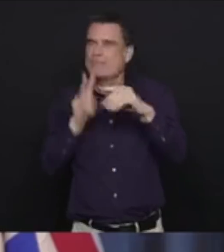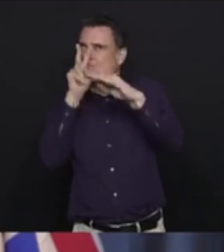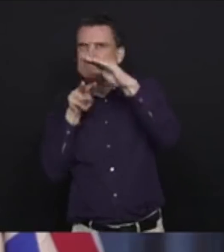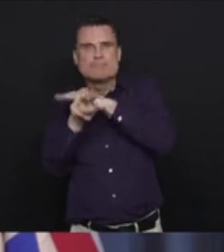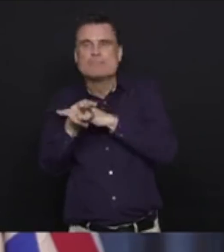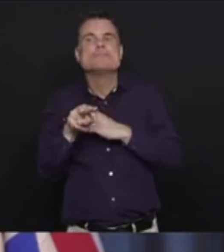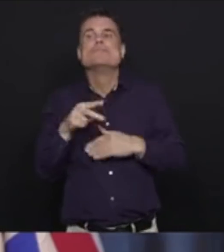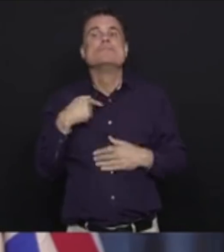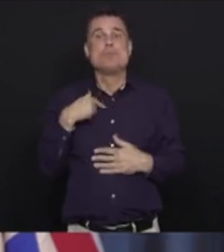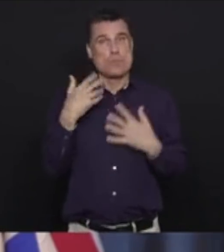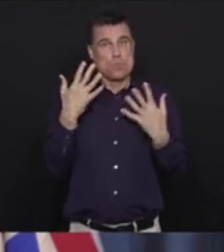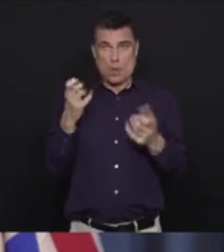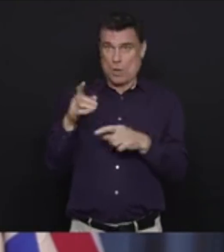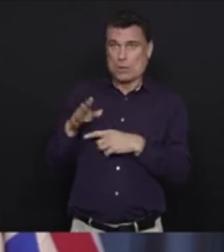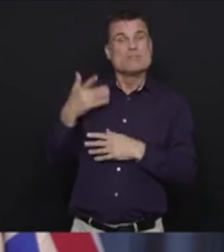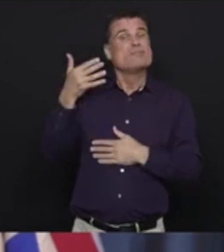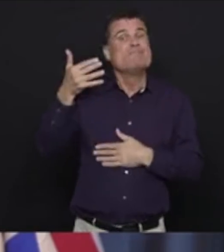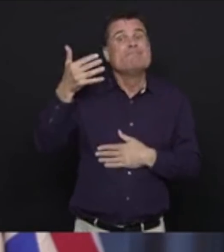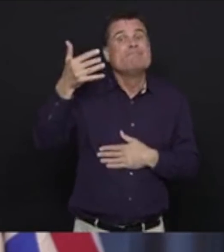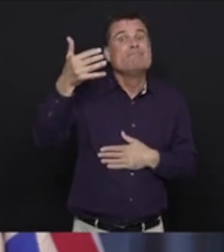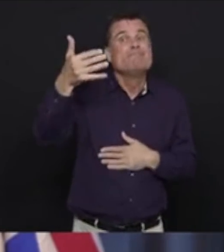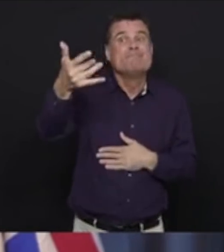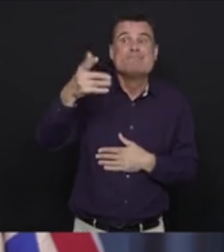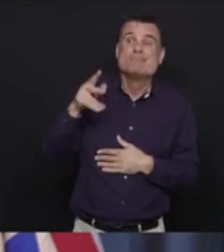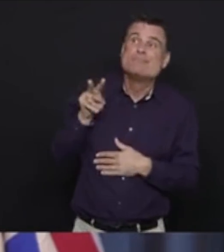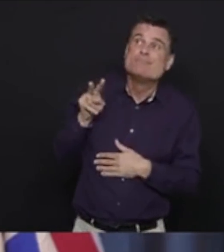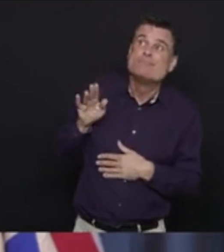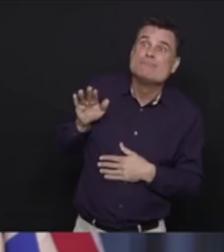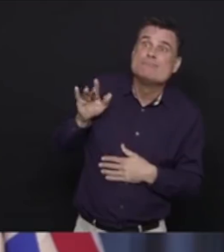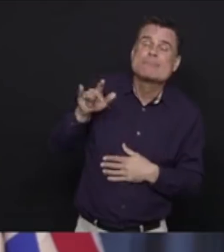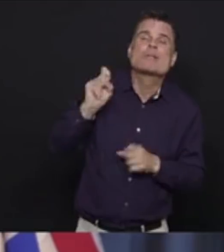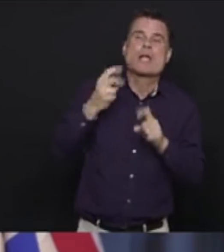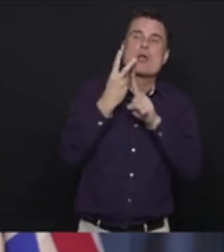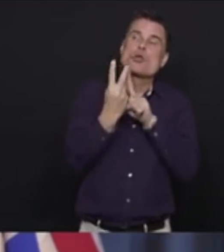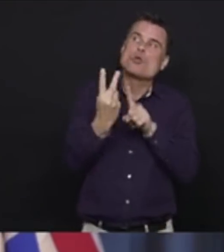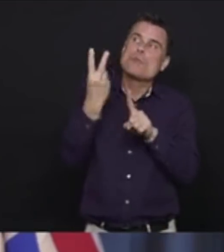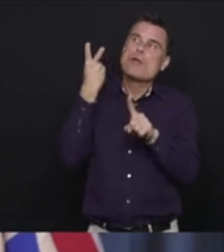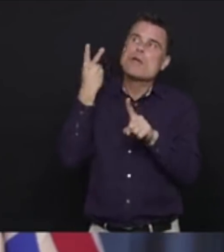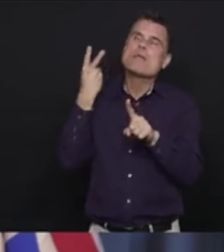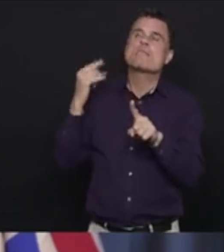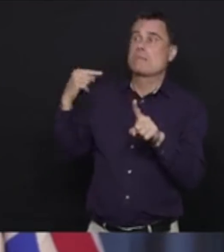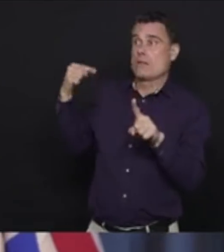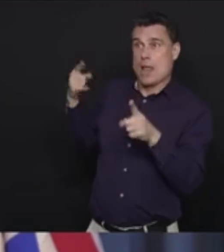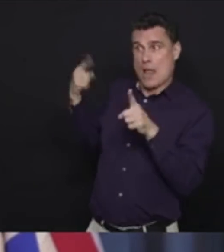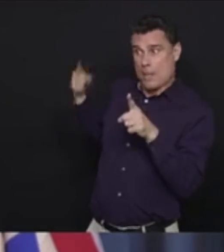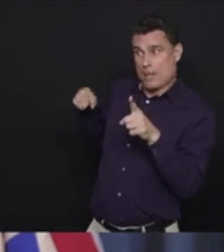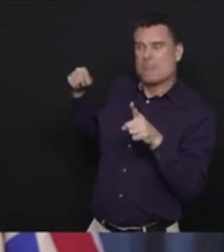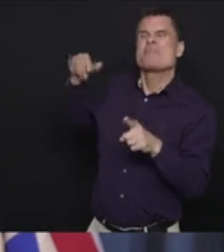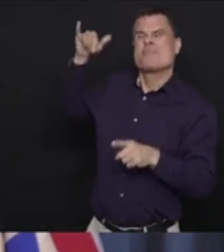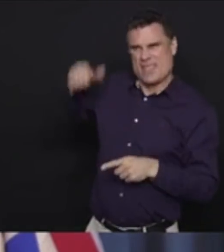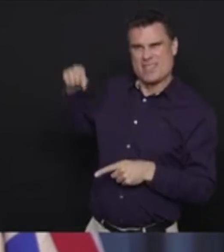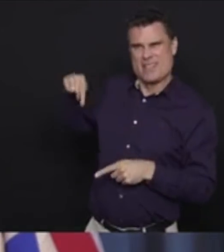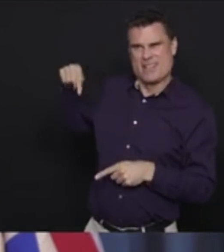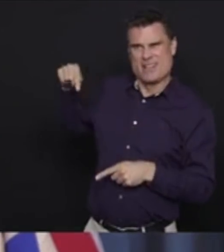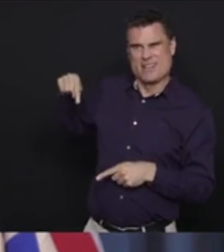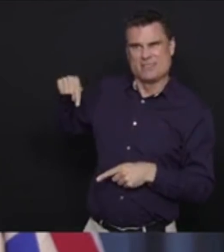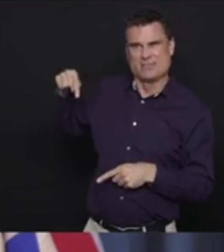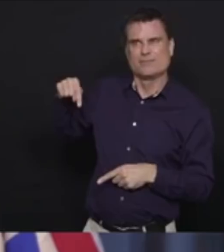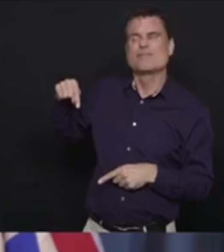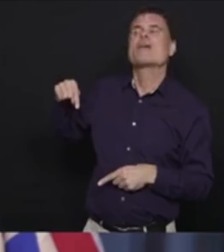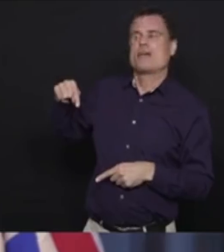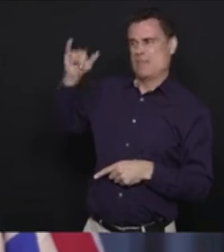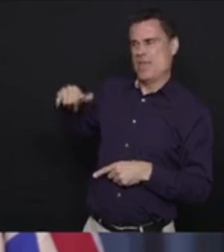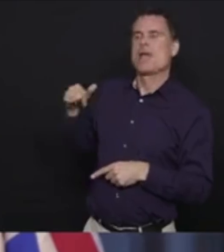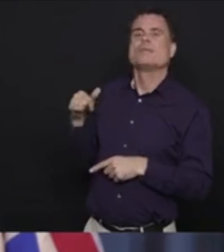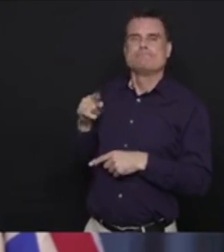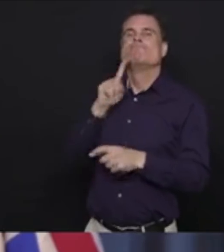in retrospect where the peak is. If we start seeing decreases, consistently decreasing number of new cases per